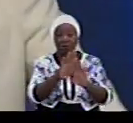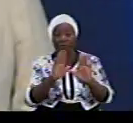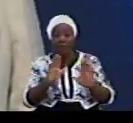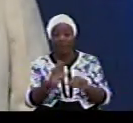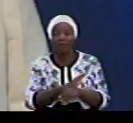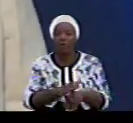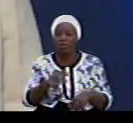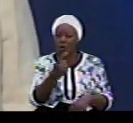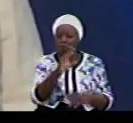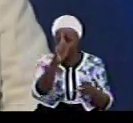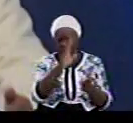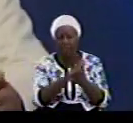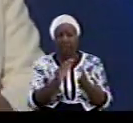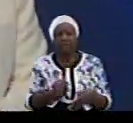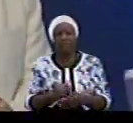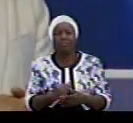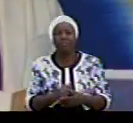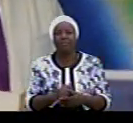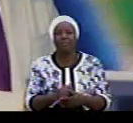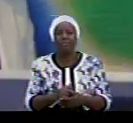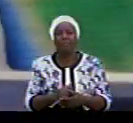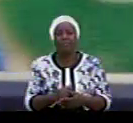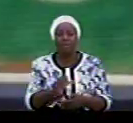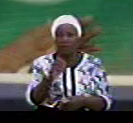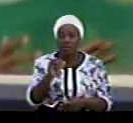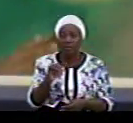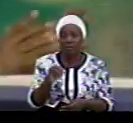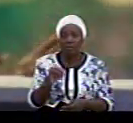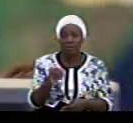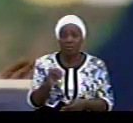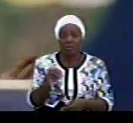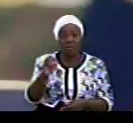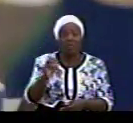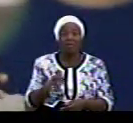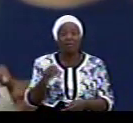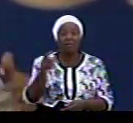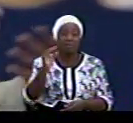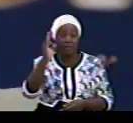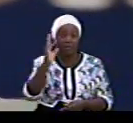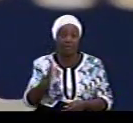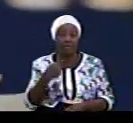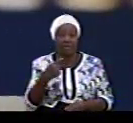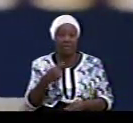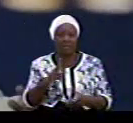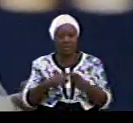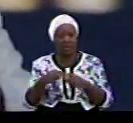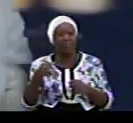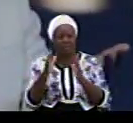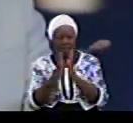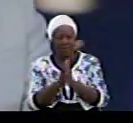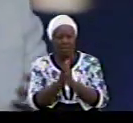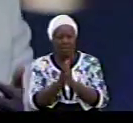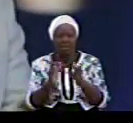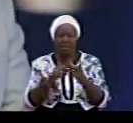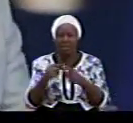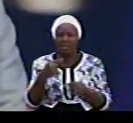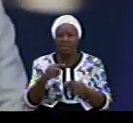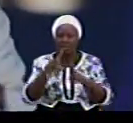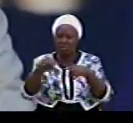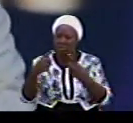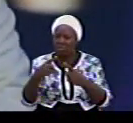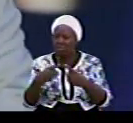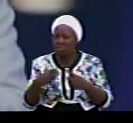only believe. So I said, then we prayed. I said, go. And you see her, she was